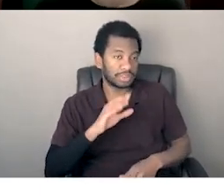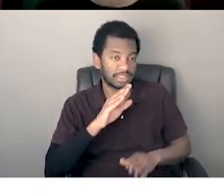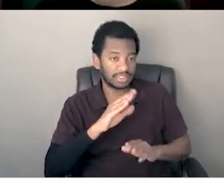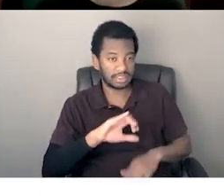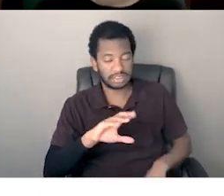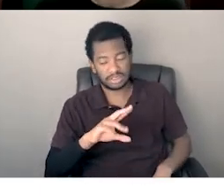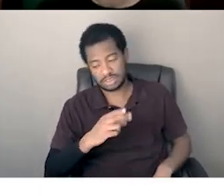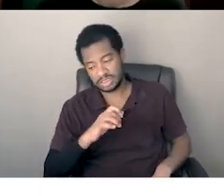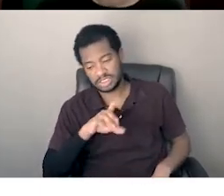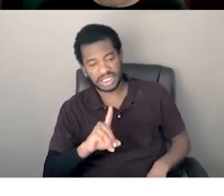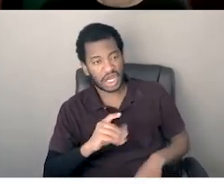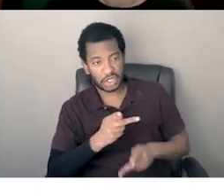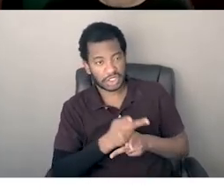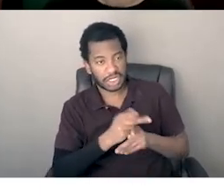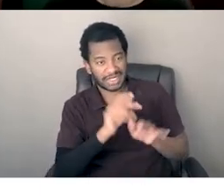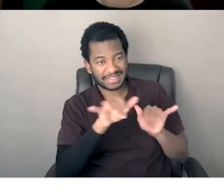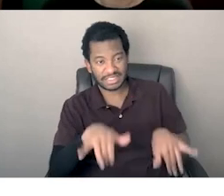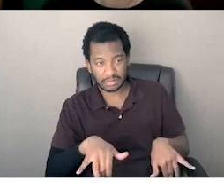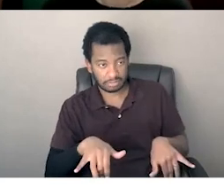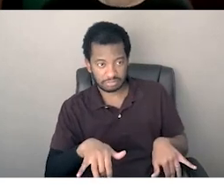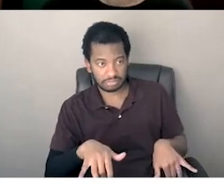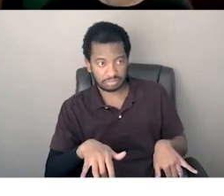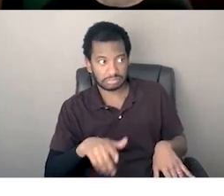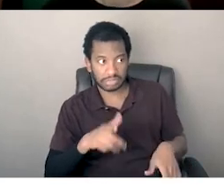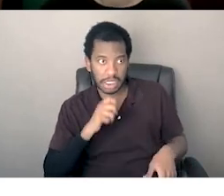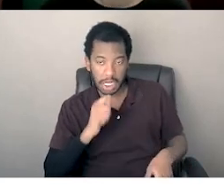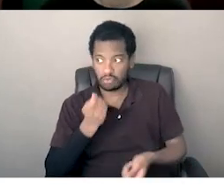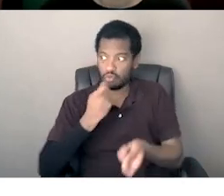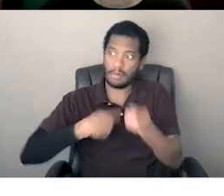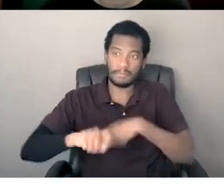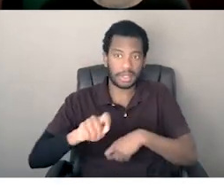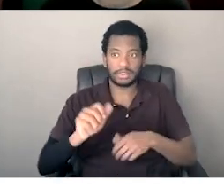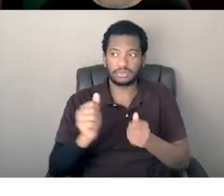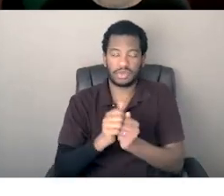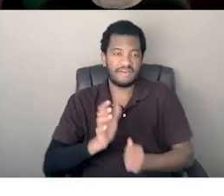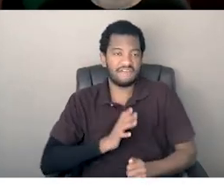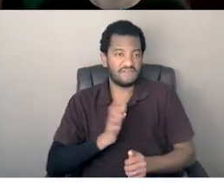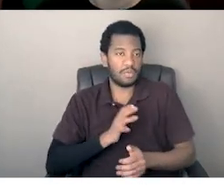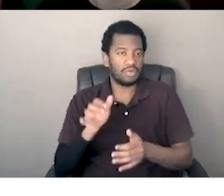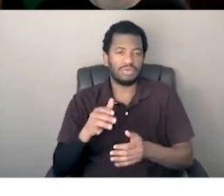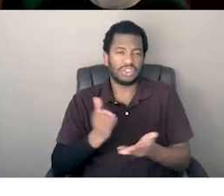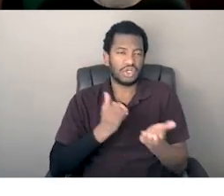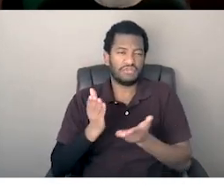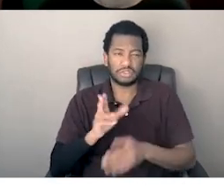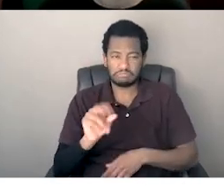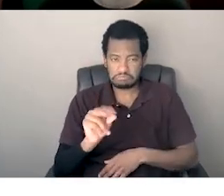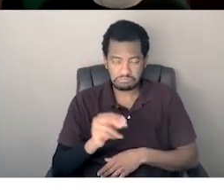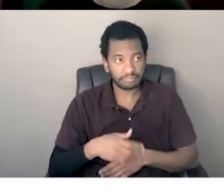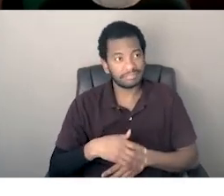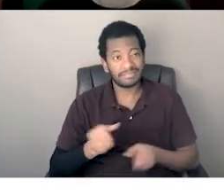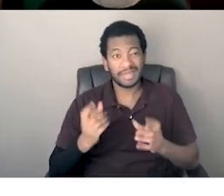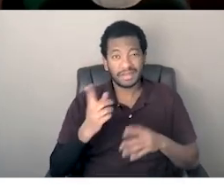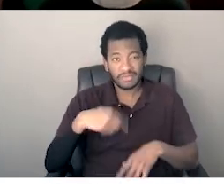formal services all the time. Most of us send our kids to a friend or family member when we need extra